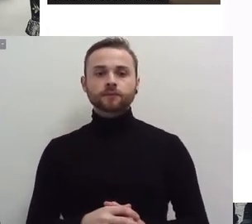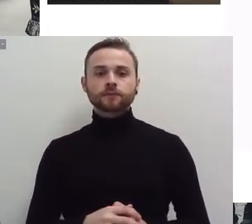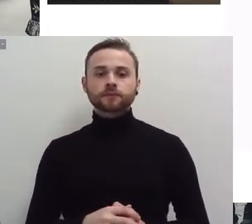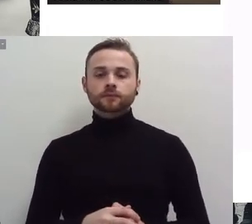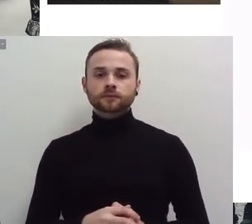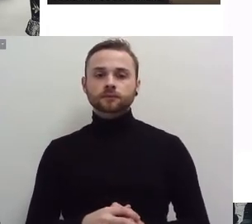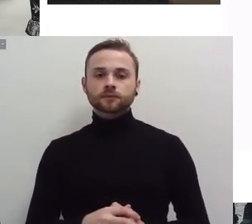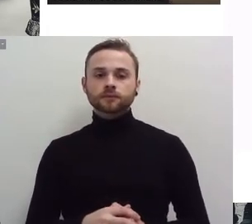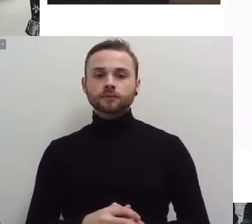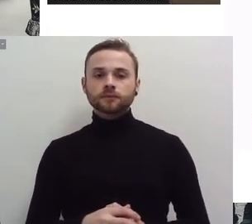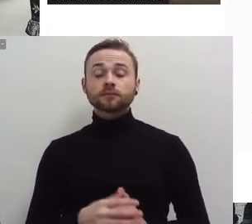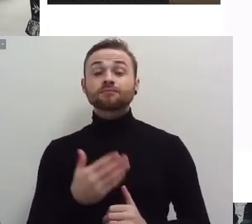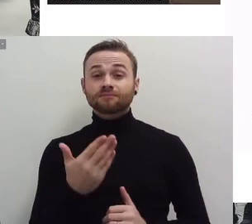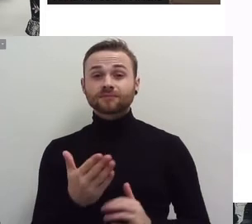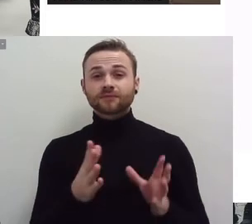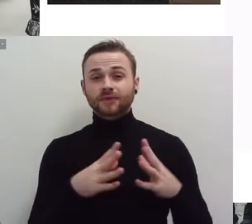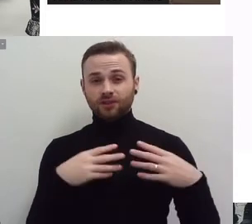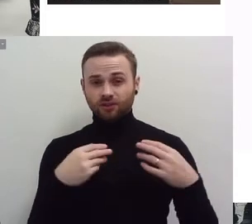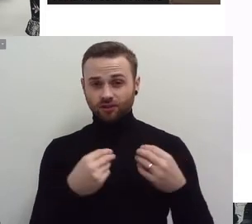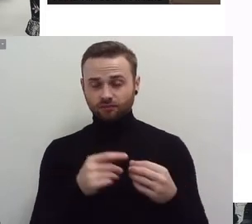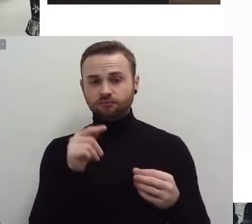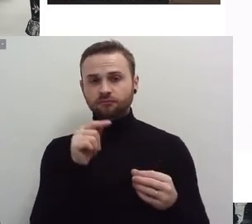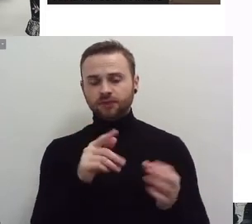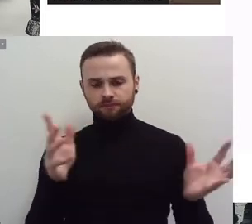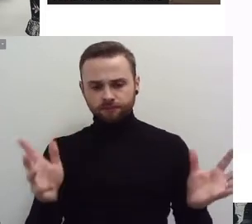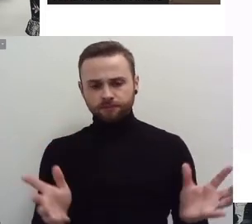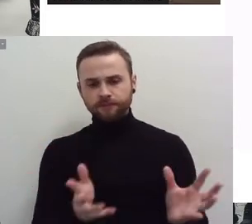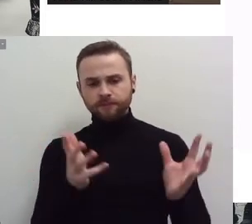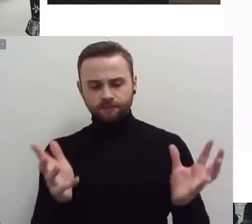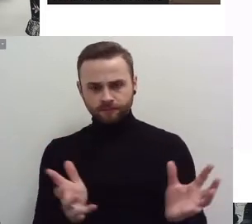in alternative care are in family-based care.